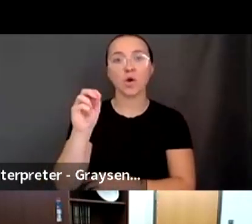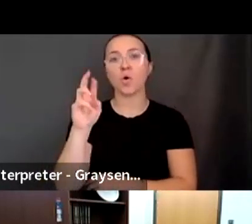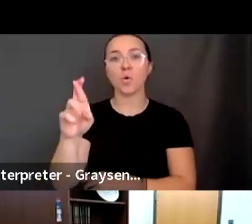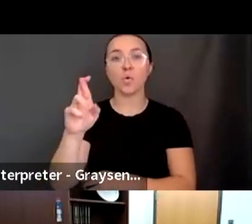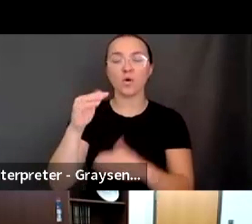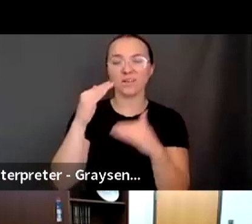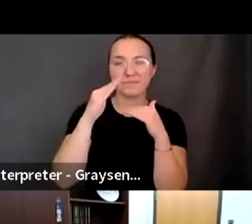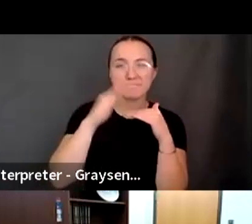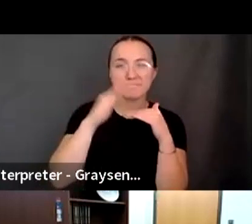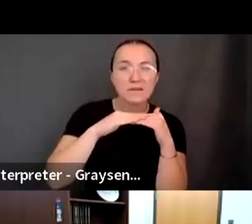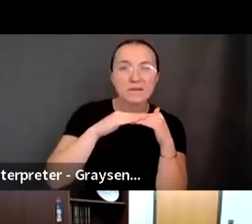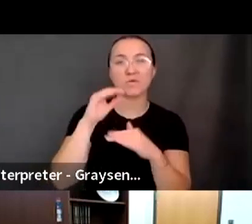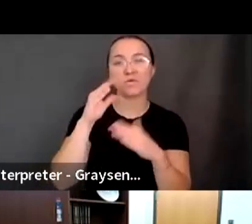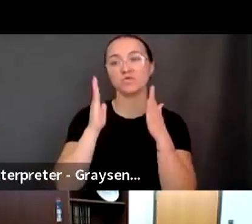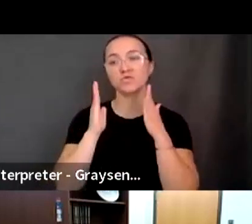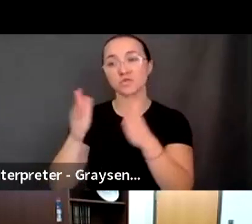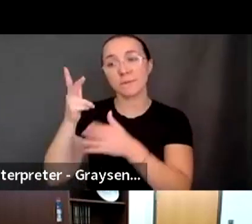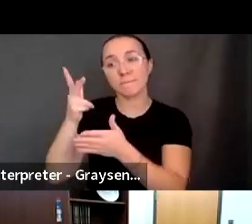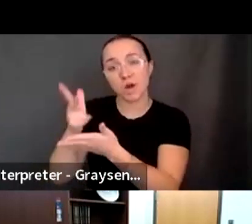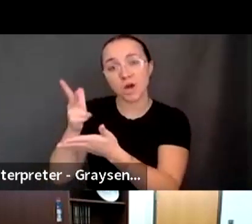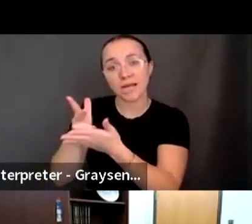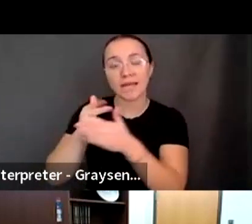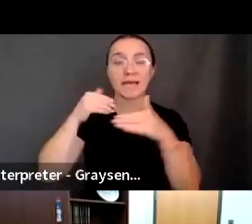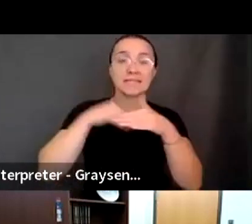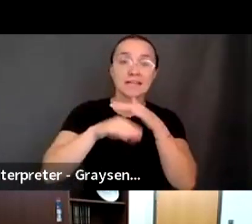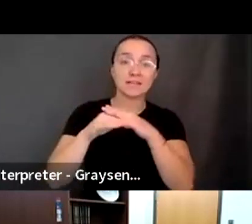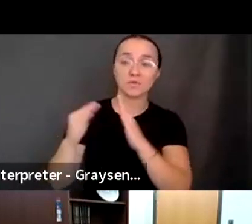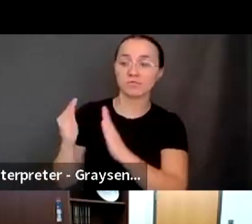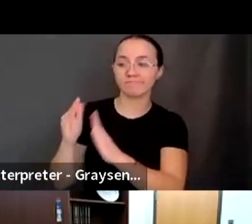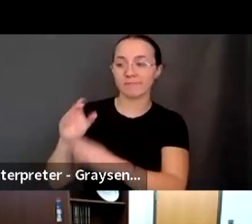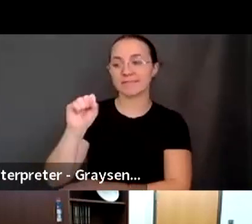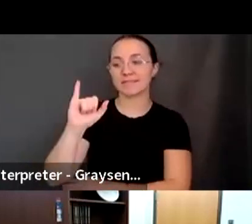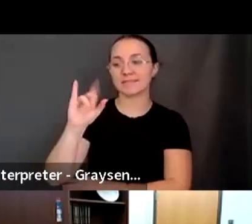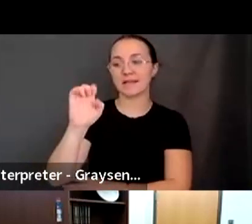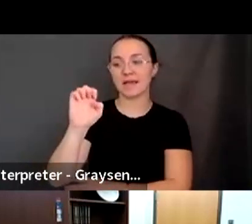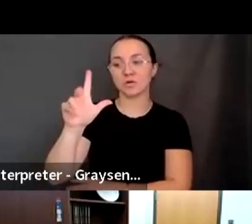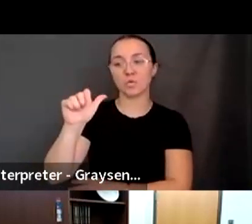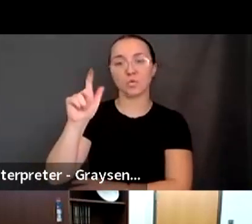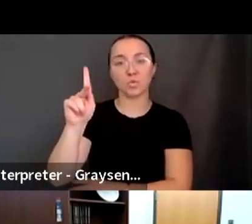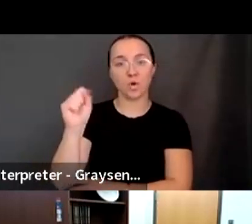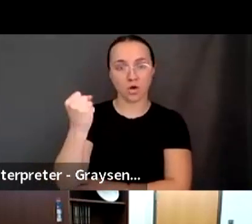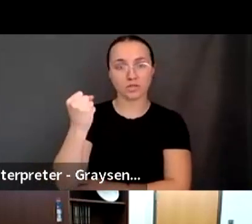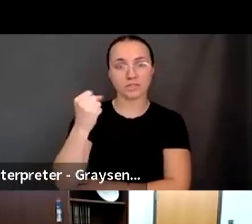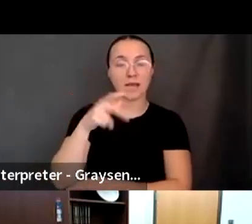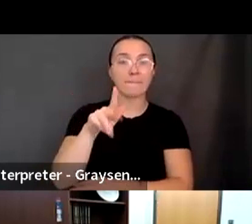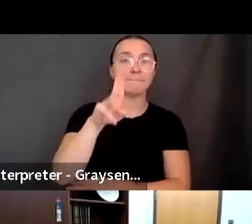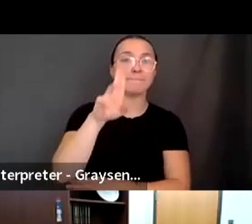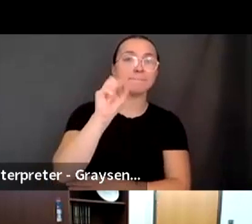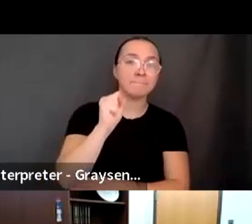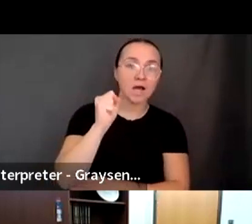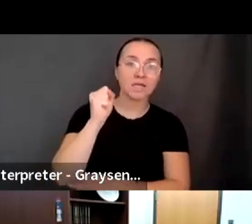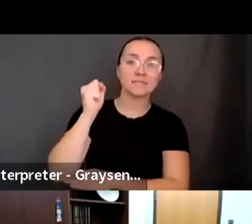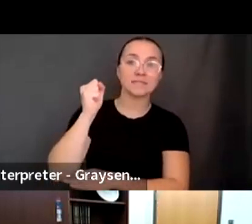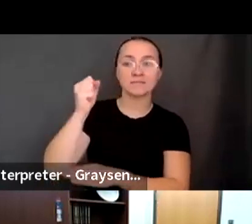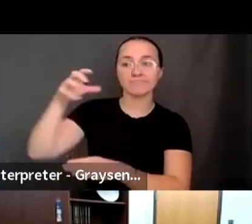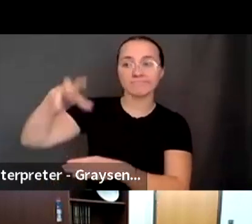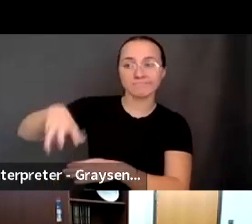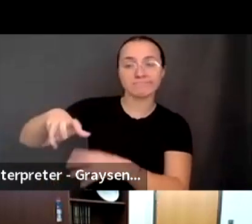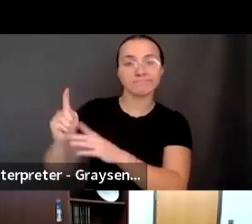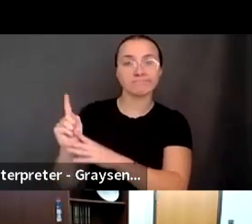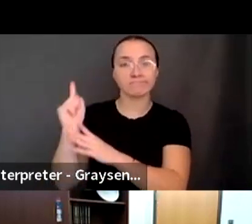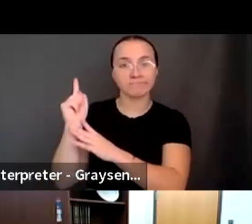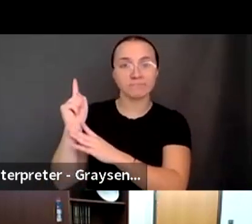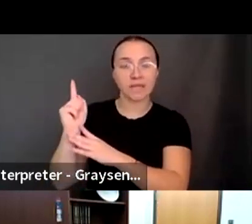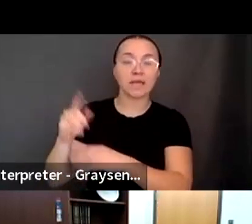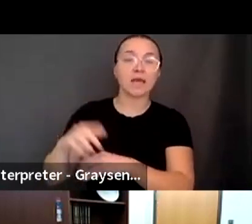parking, accessible sidewalks, bus stops and crosswalks, and the lack of accountability for access and